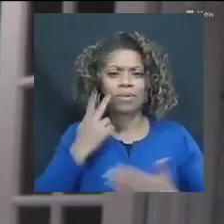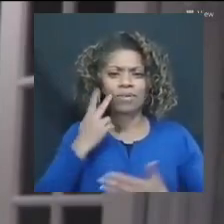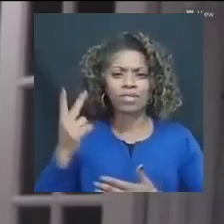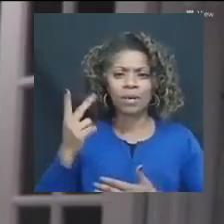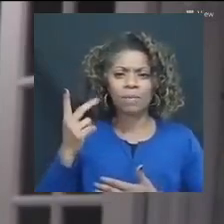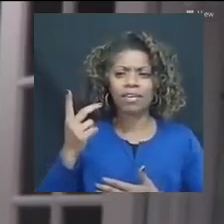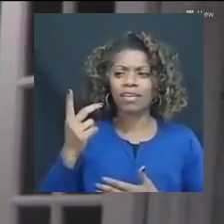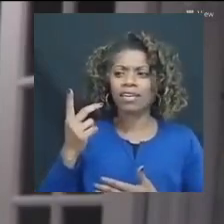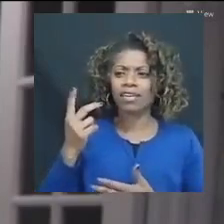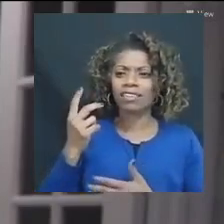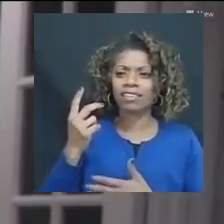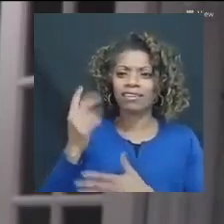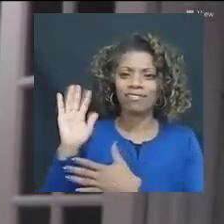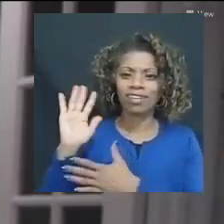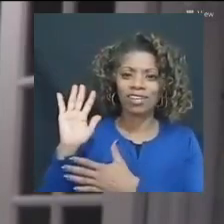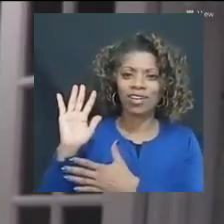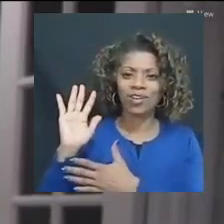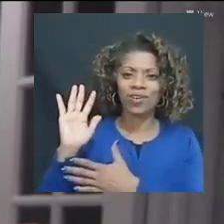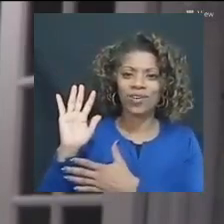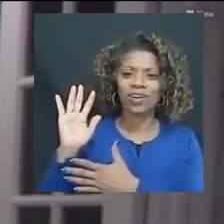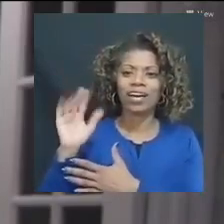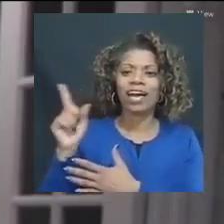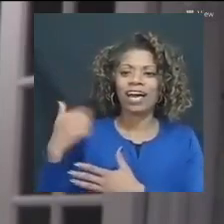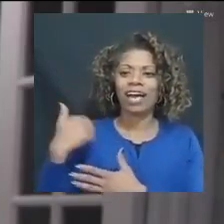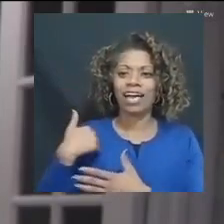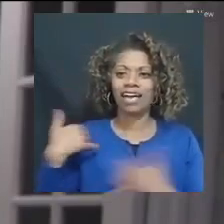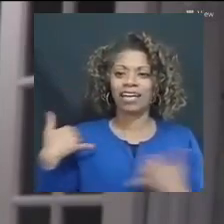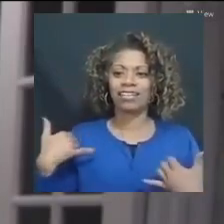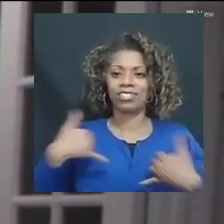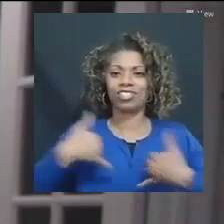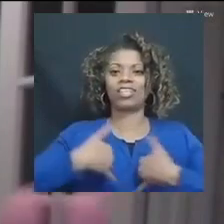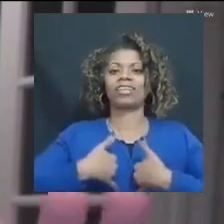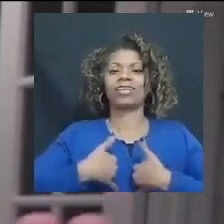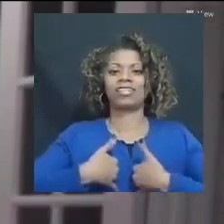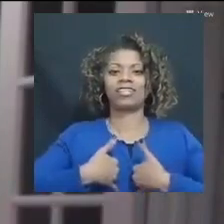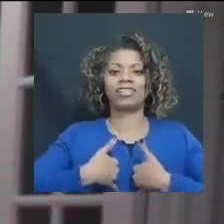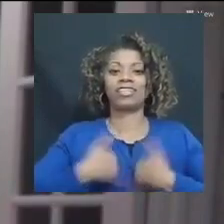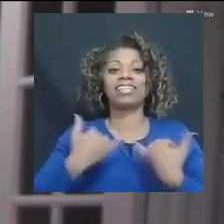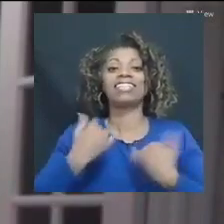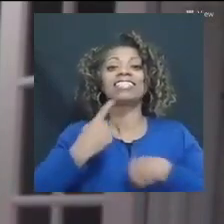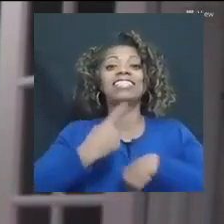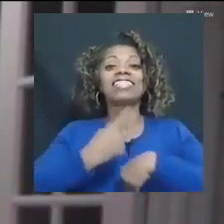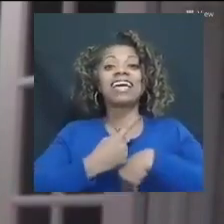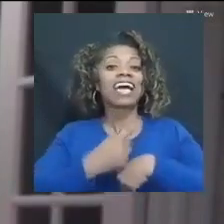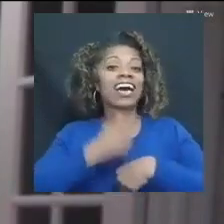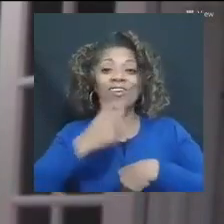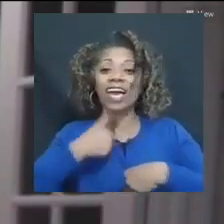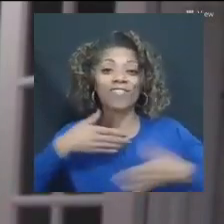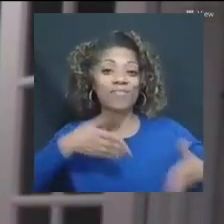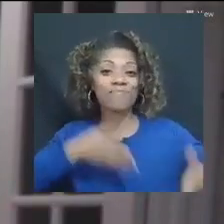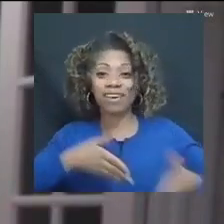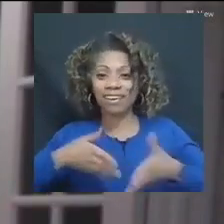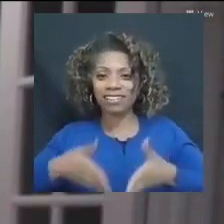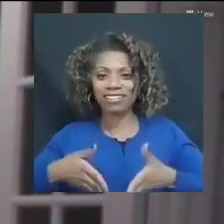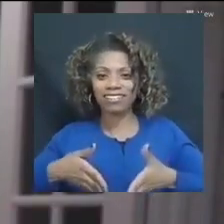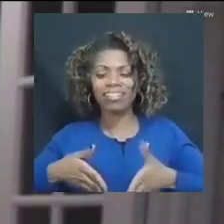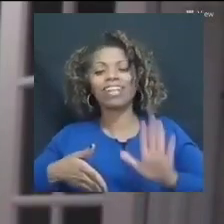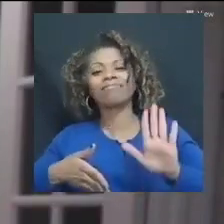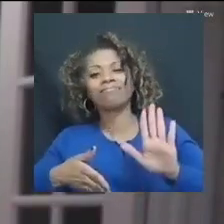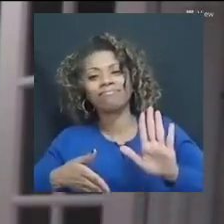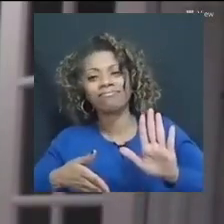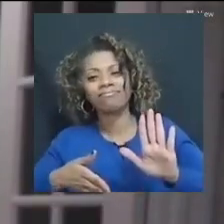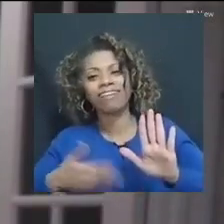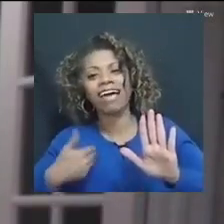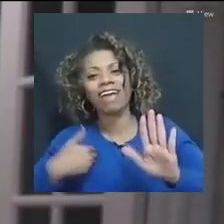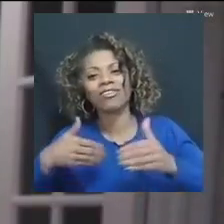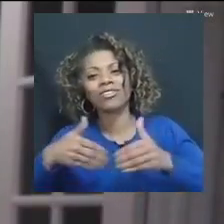just a second ago. I was wearing a jacket. Today, I'm not going to lie, I'm not wearing pants. Got shorts on, but a little bit different for all of us.